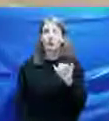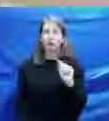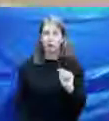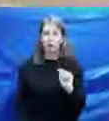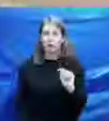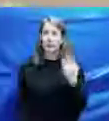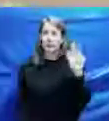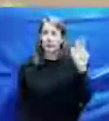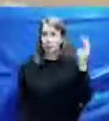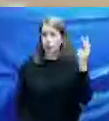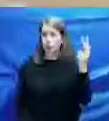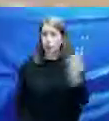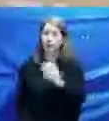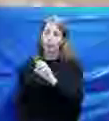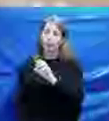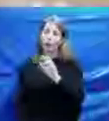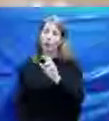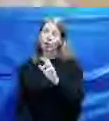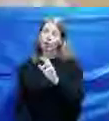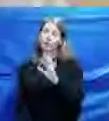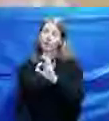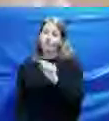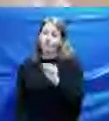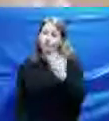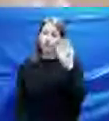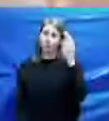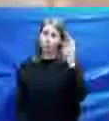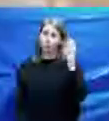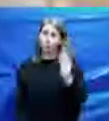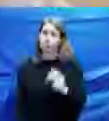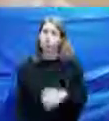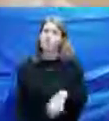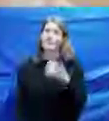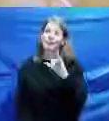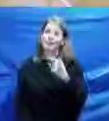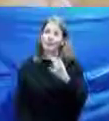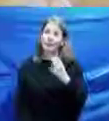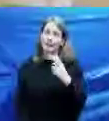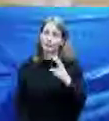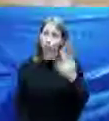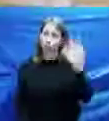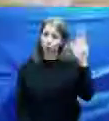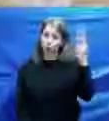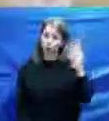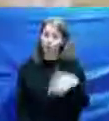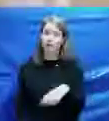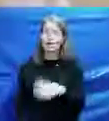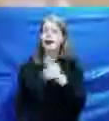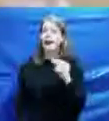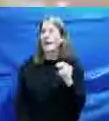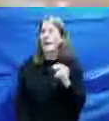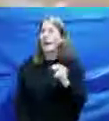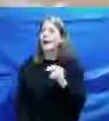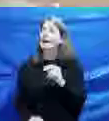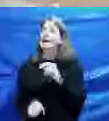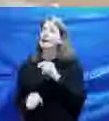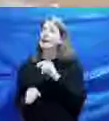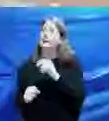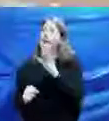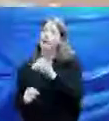feet, and improvised units, and relate volume to the operation of multiplication and